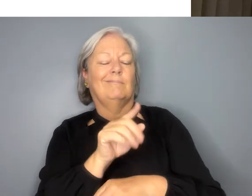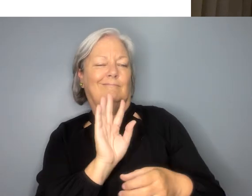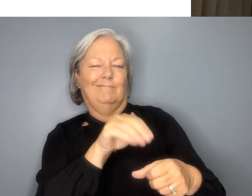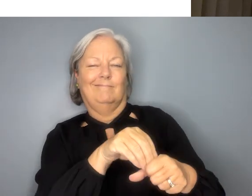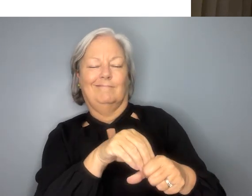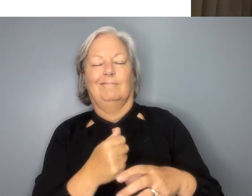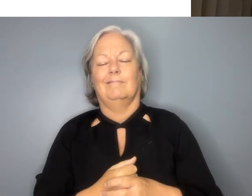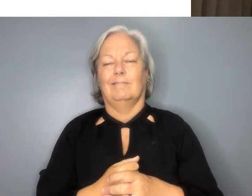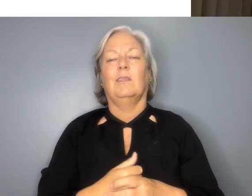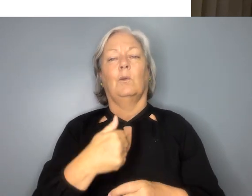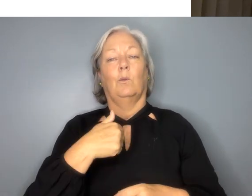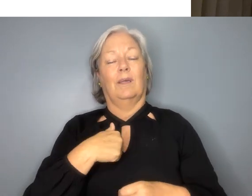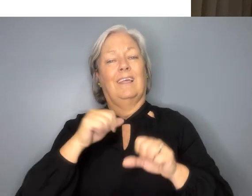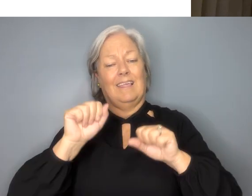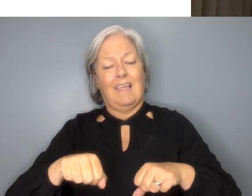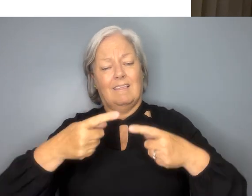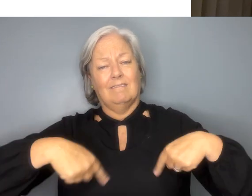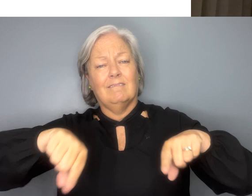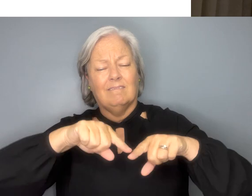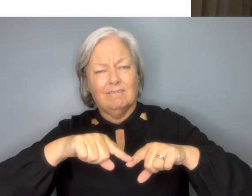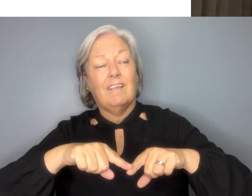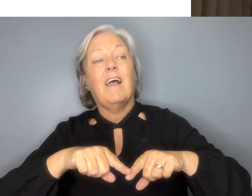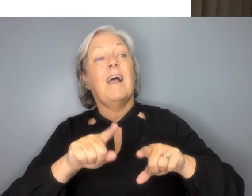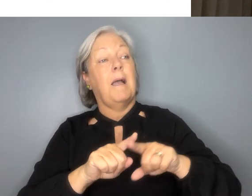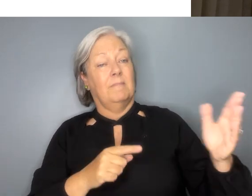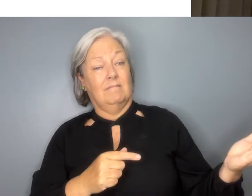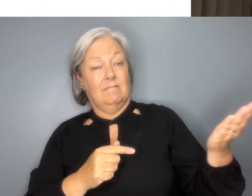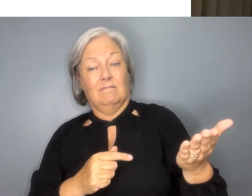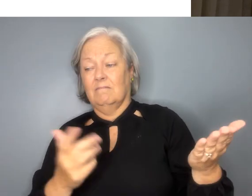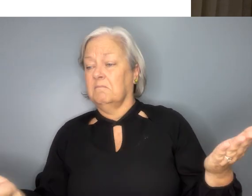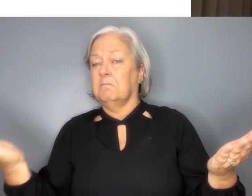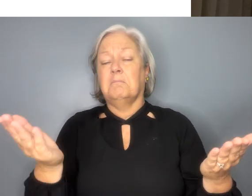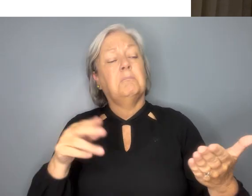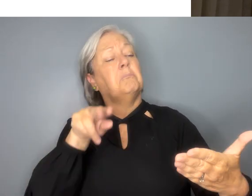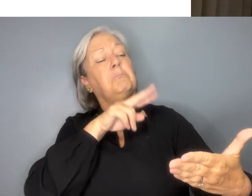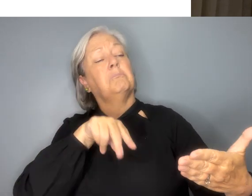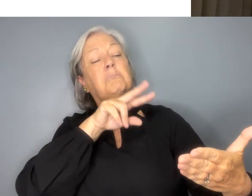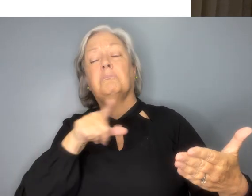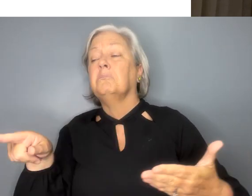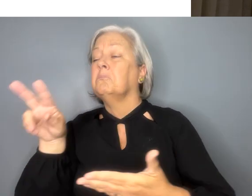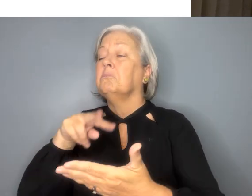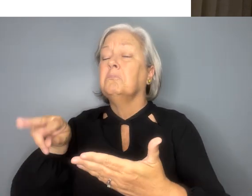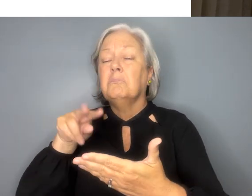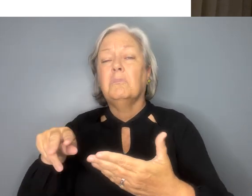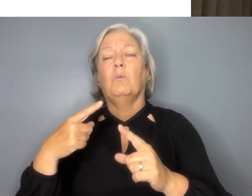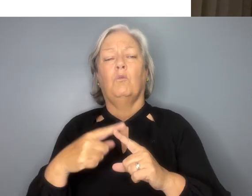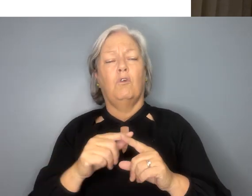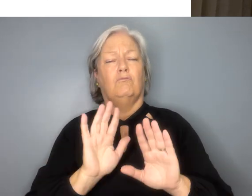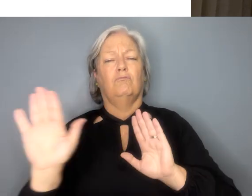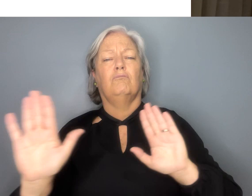The committee's work can only reflect the issues that are brought forward during the state party reviews and